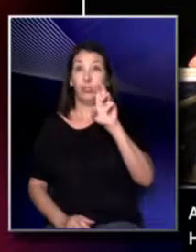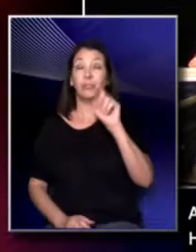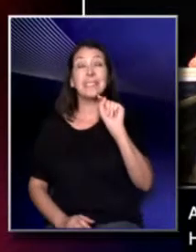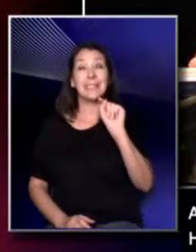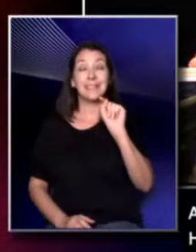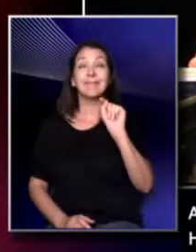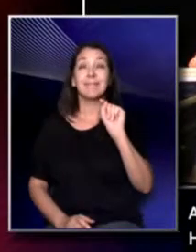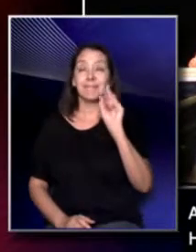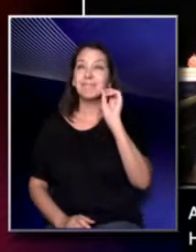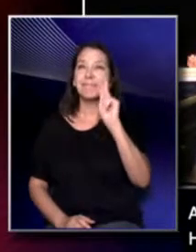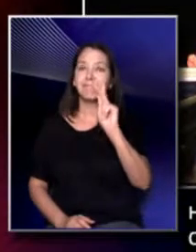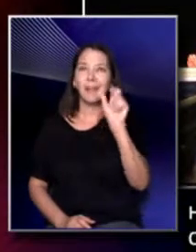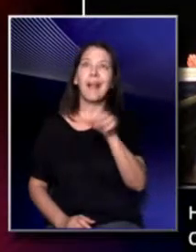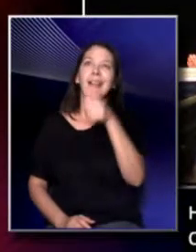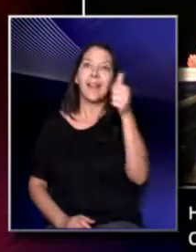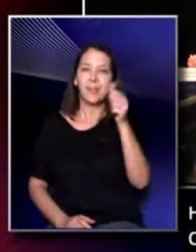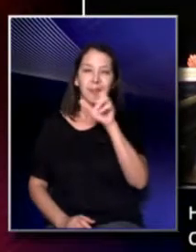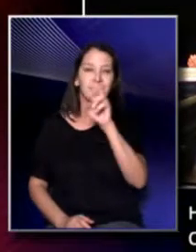Okay, another retreat.